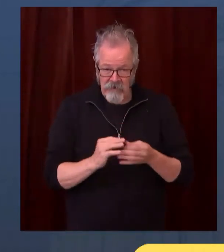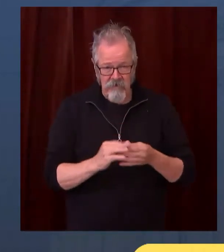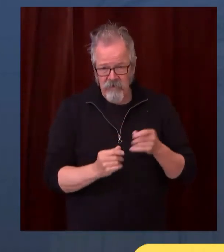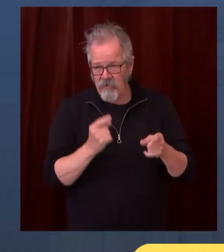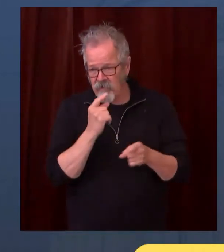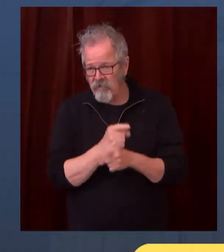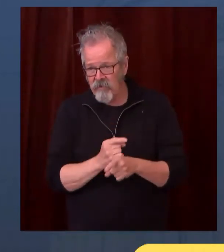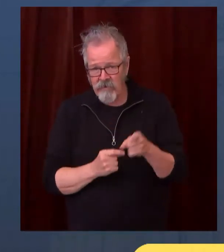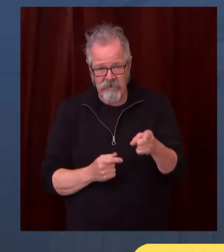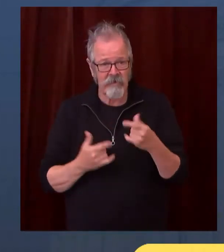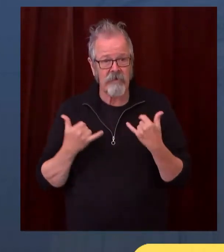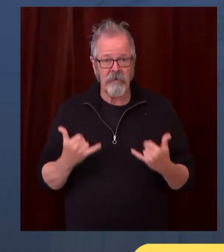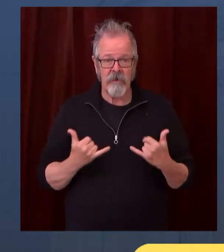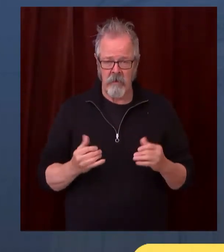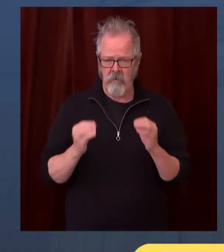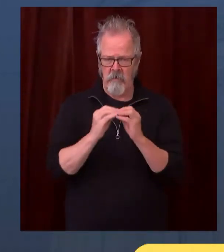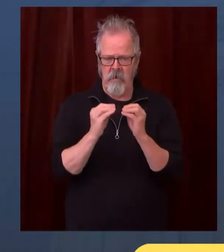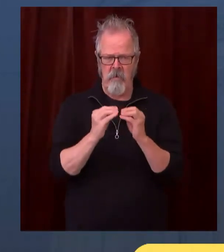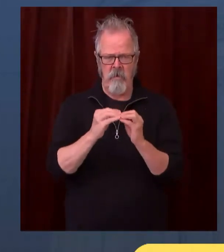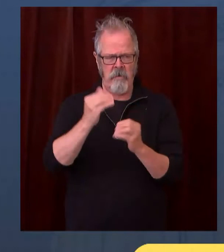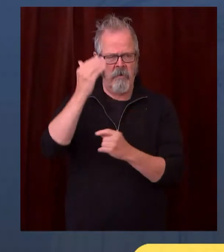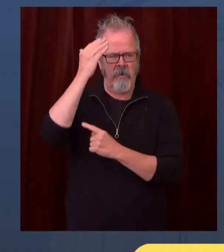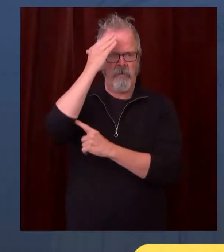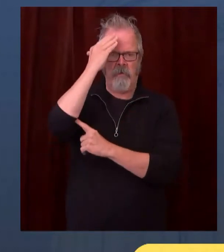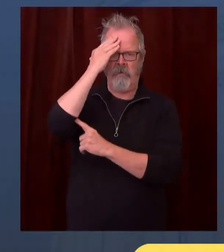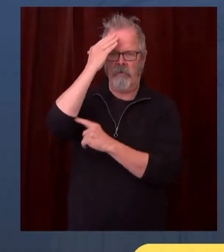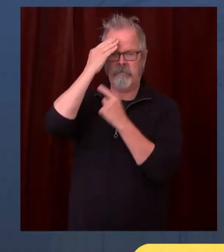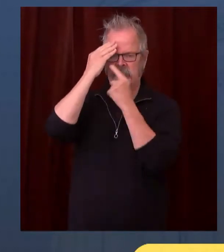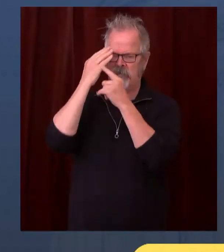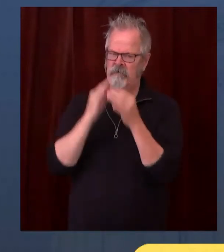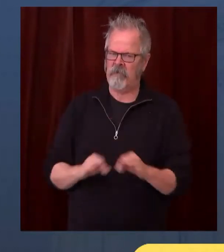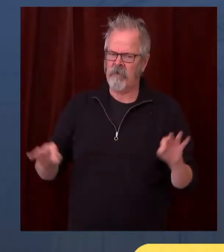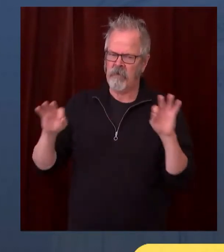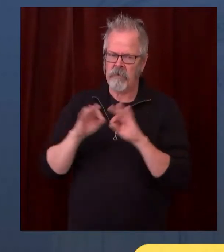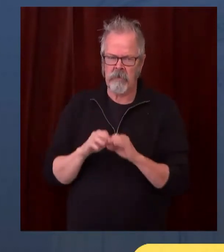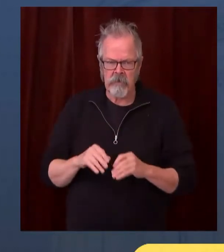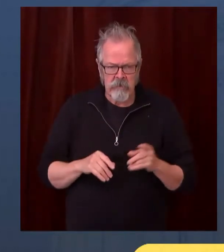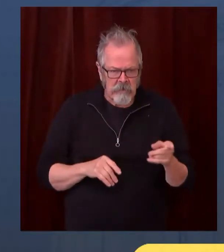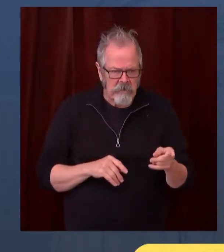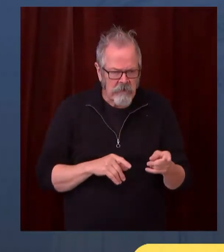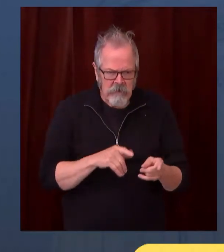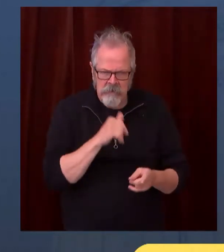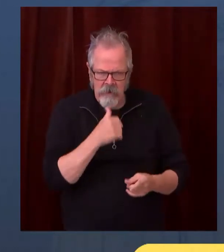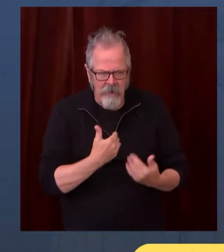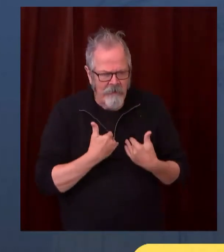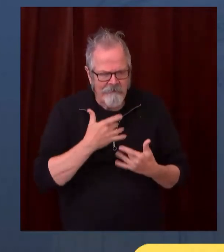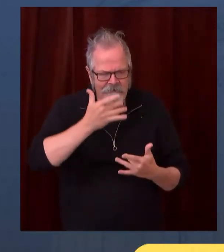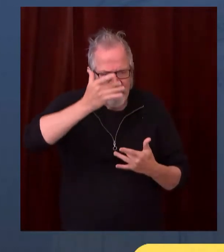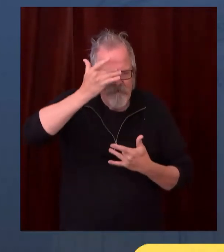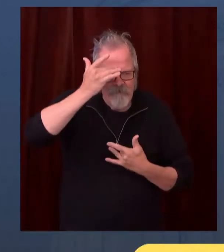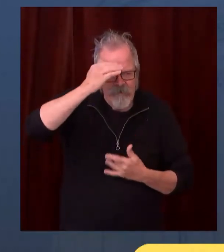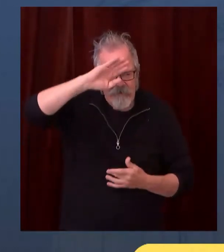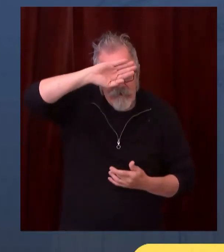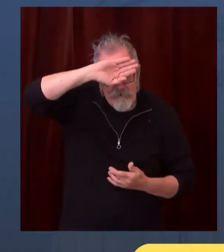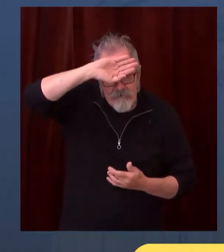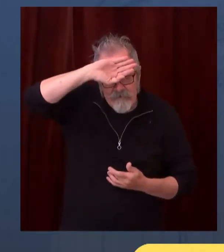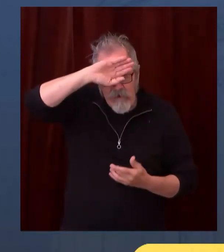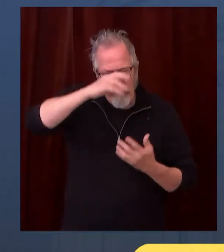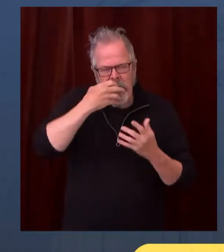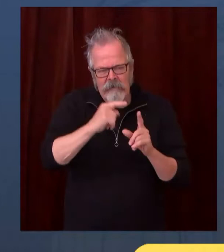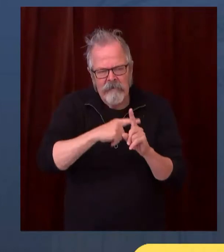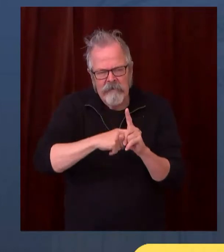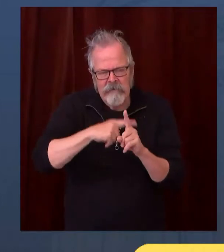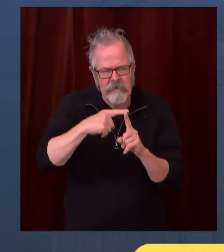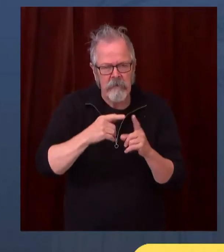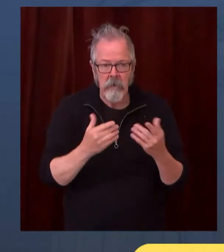initially thought, and sometimes can look a bit different in our elderly. So armed with all of that information, we